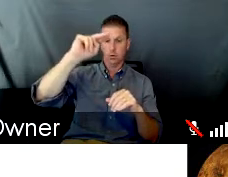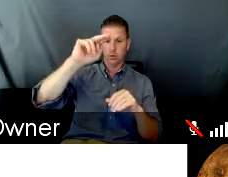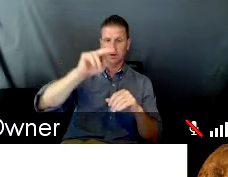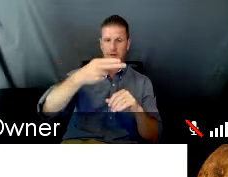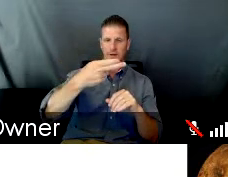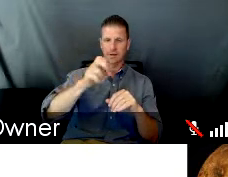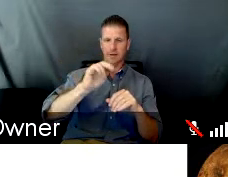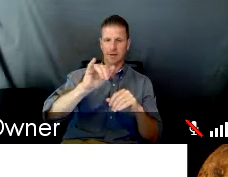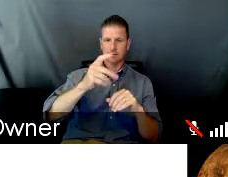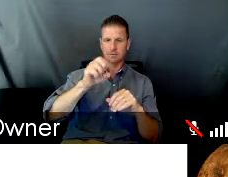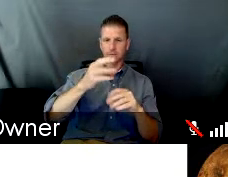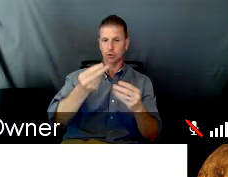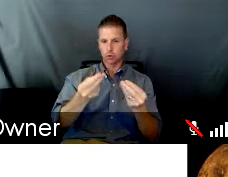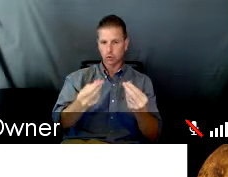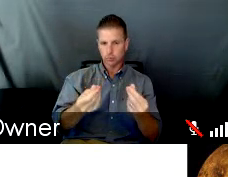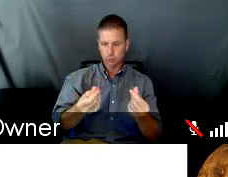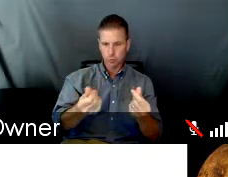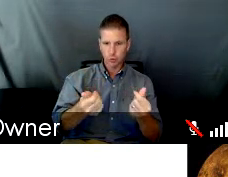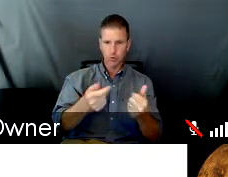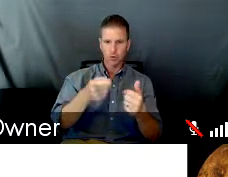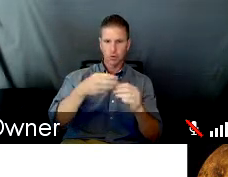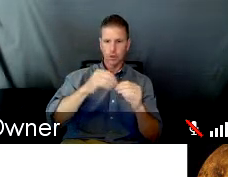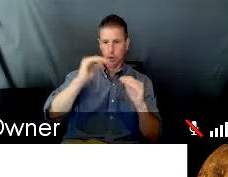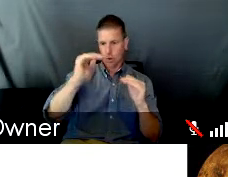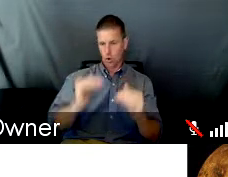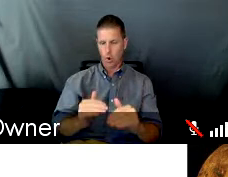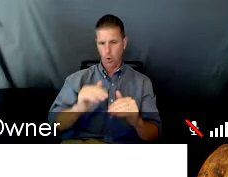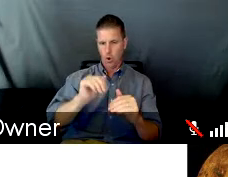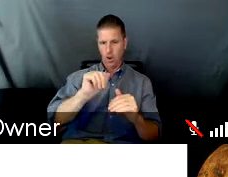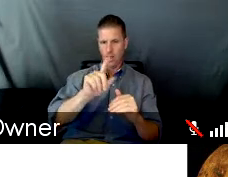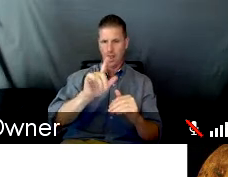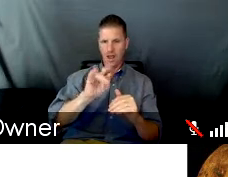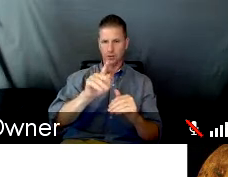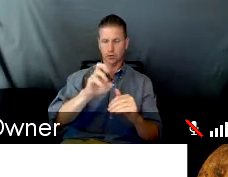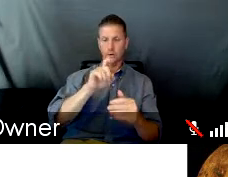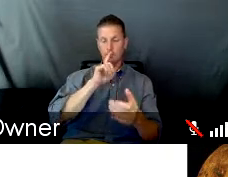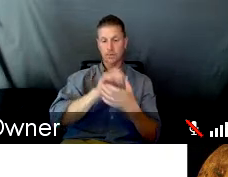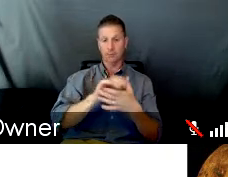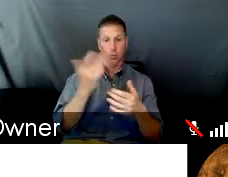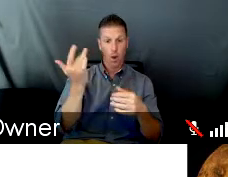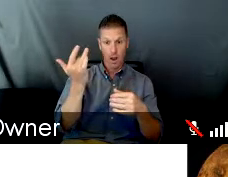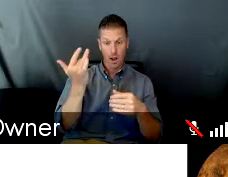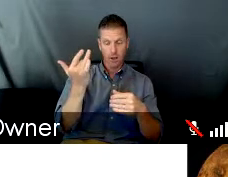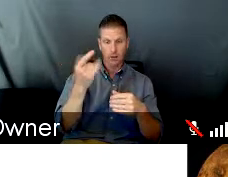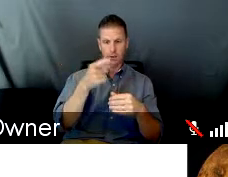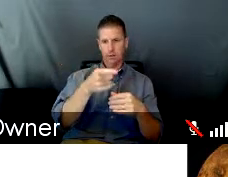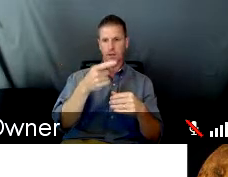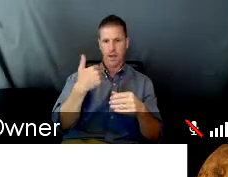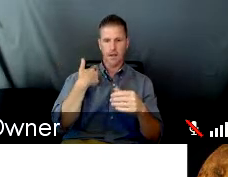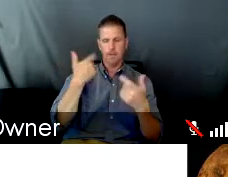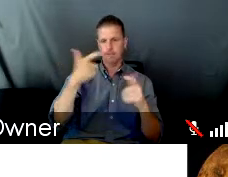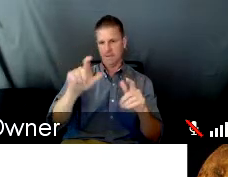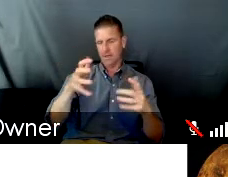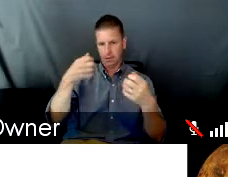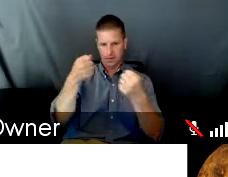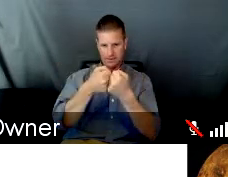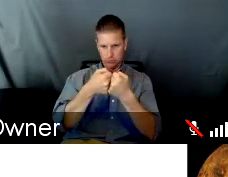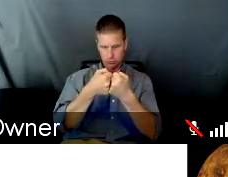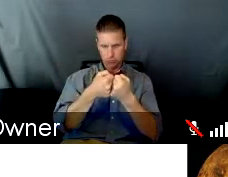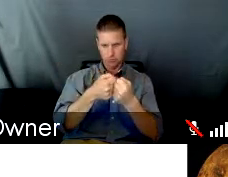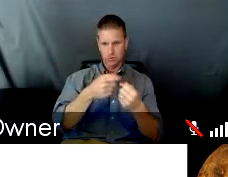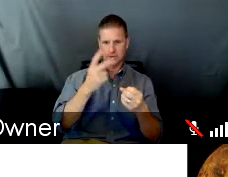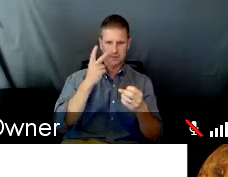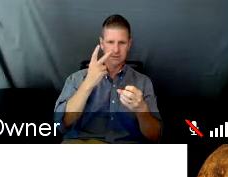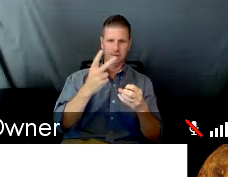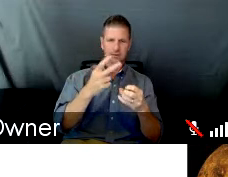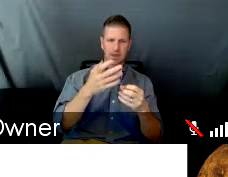is smooth and it's actually at a lower altitude. And that's believed to be because it experienced a giant collision. And so you're seeing kind